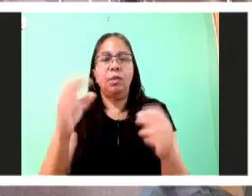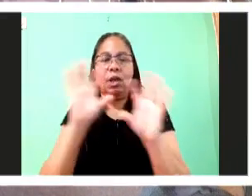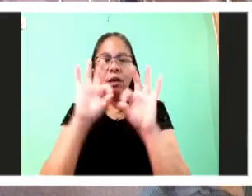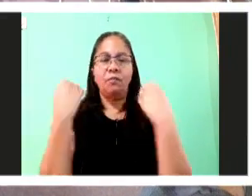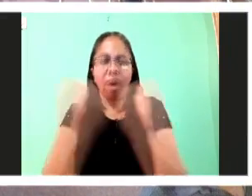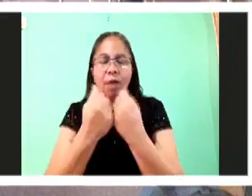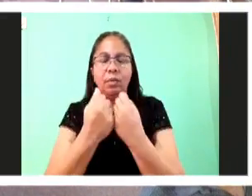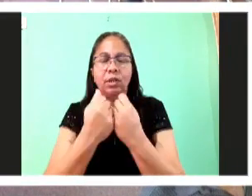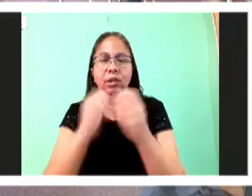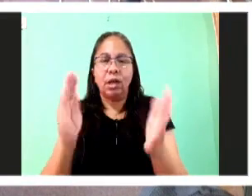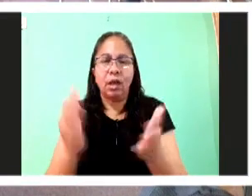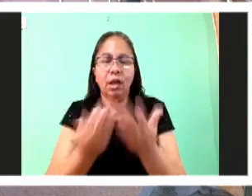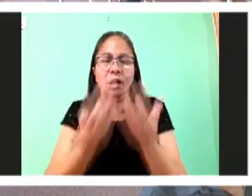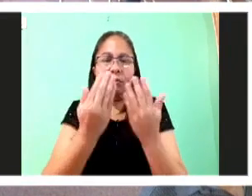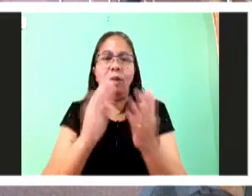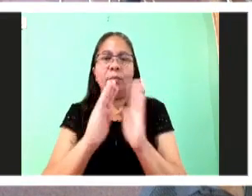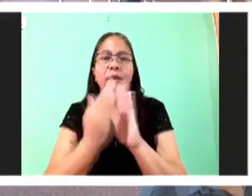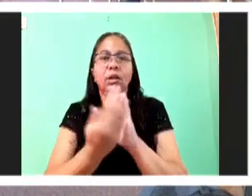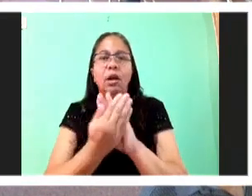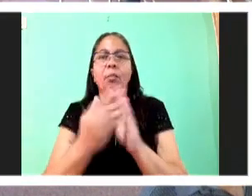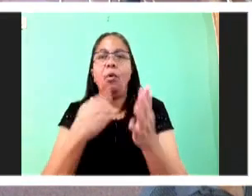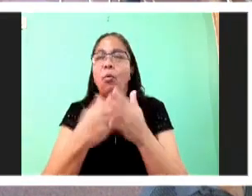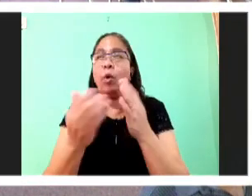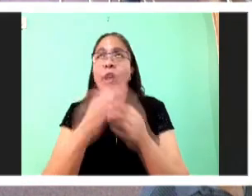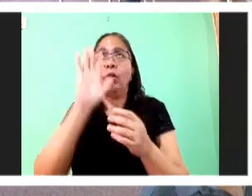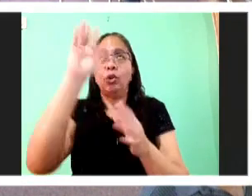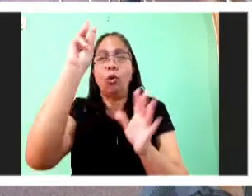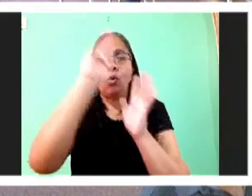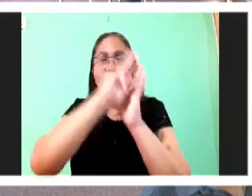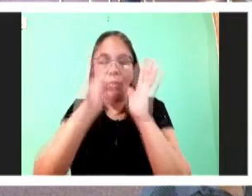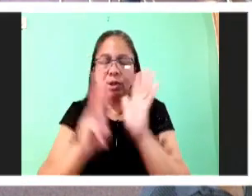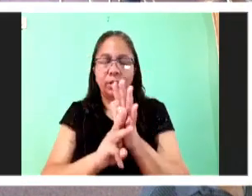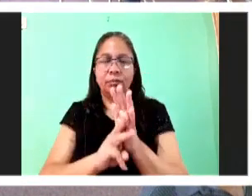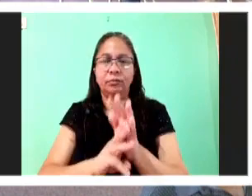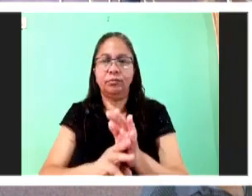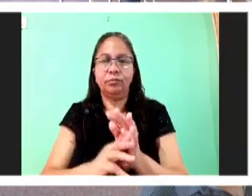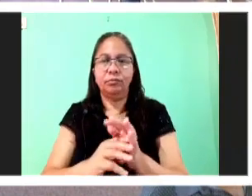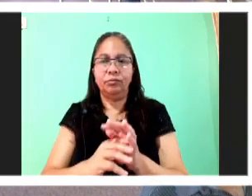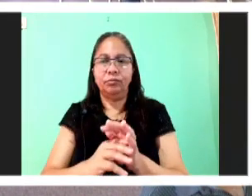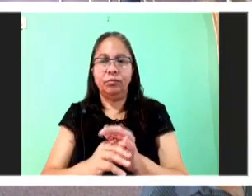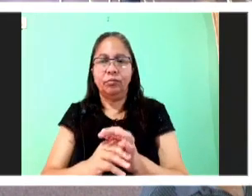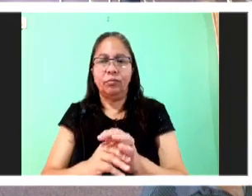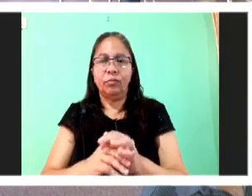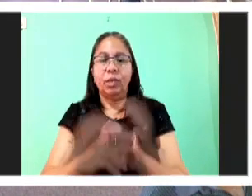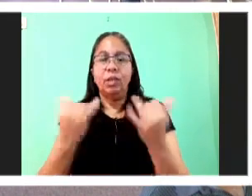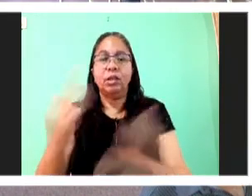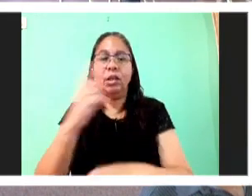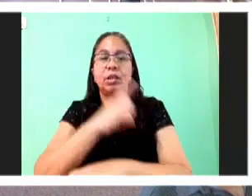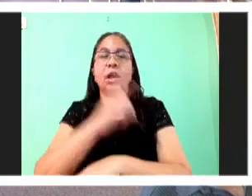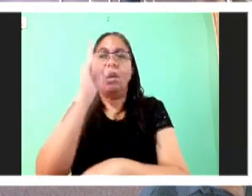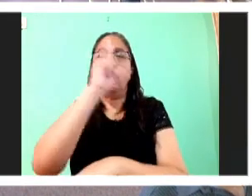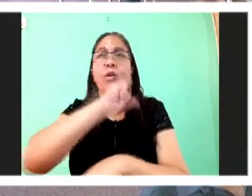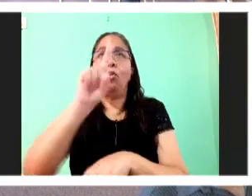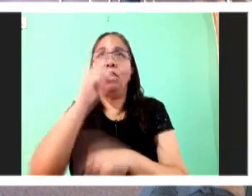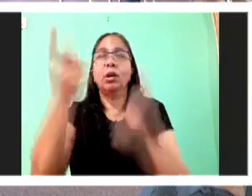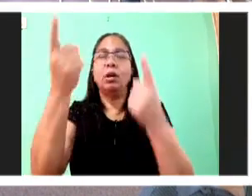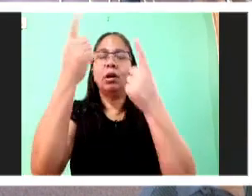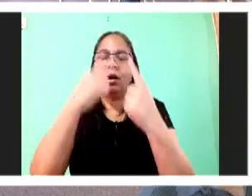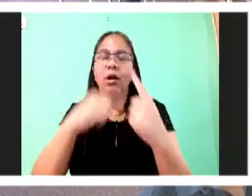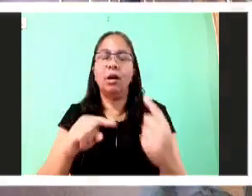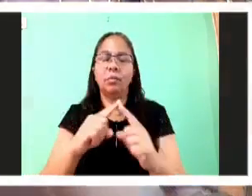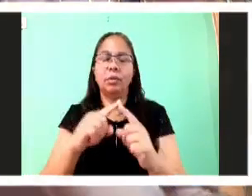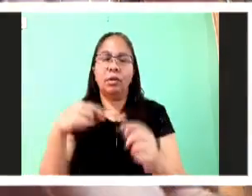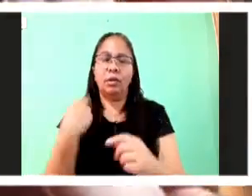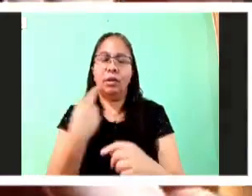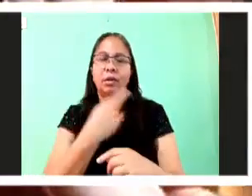to become all that you want them to become. And today, Lord, you want to come to us, and we know that. And